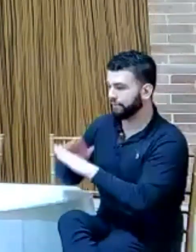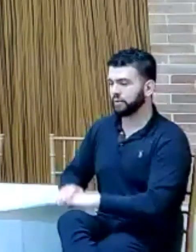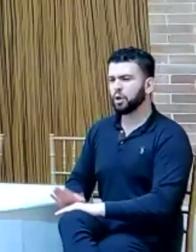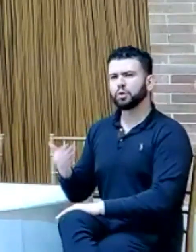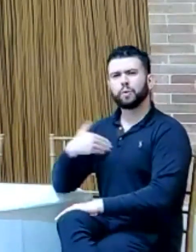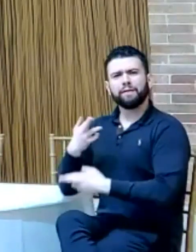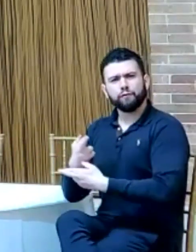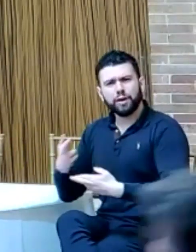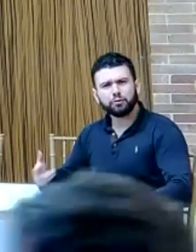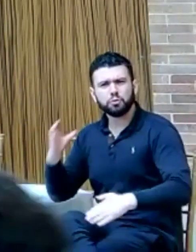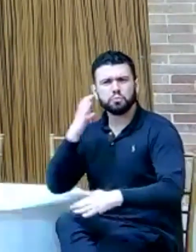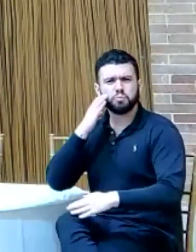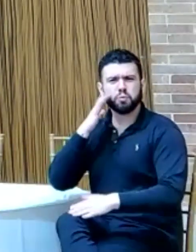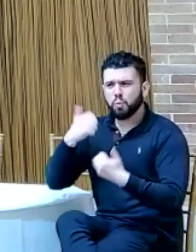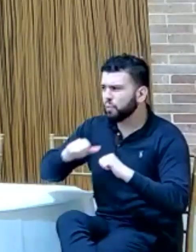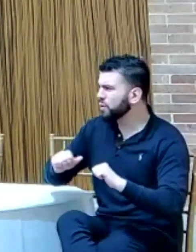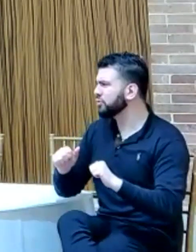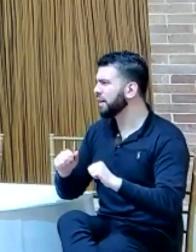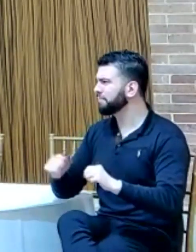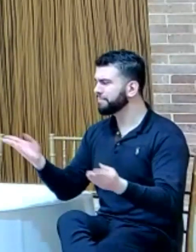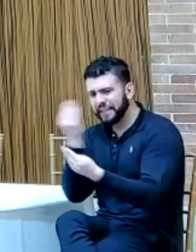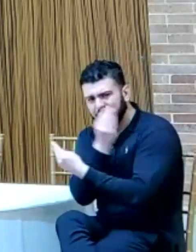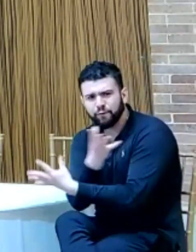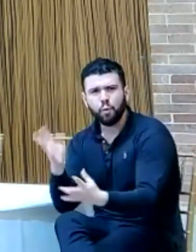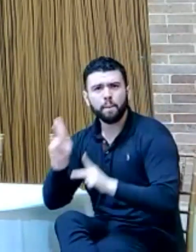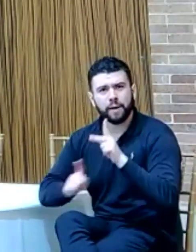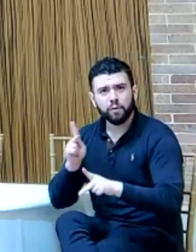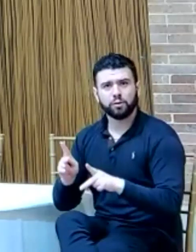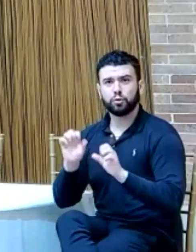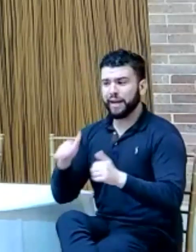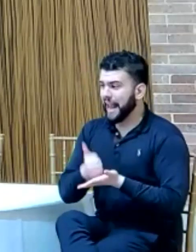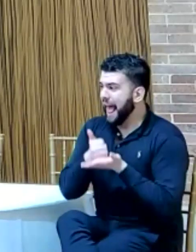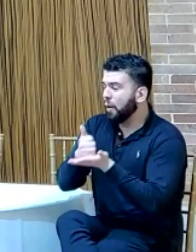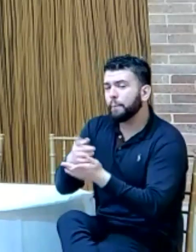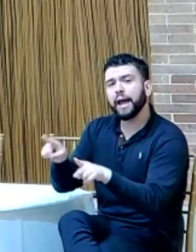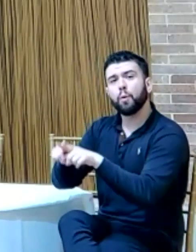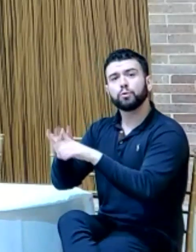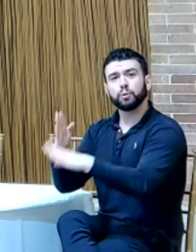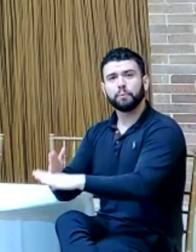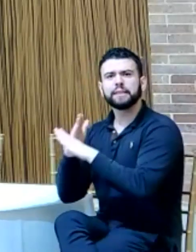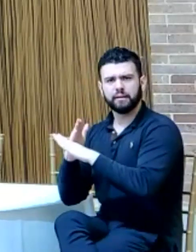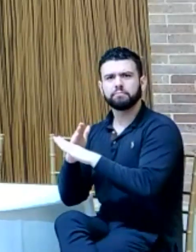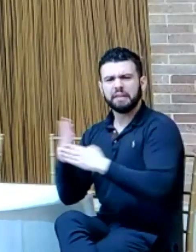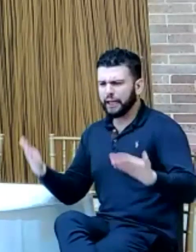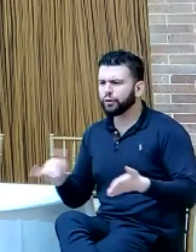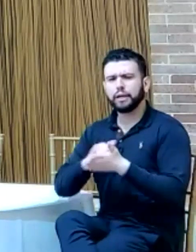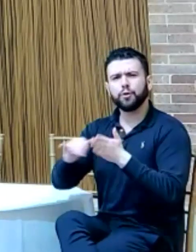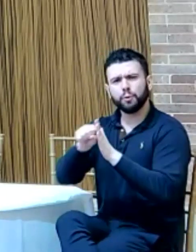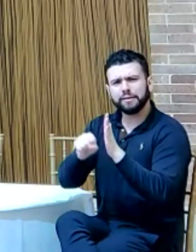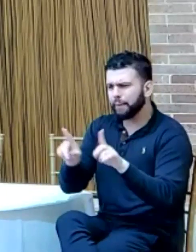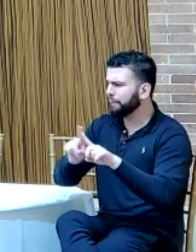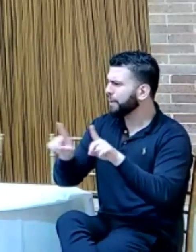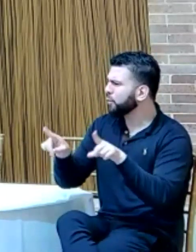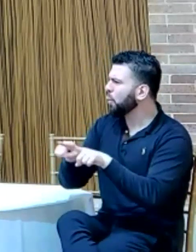can to make sure that we're trying to help and protect folks here in New York and the entire country right and in addition to